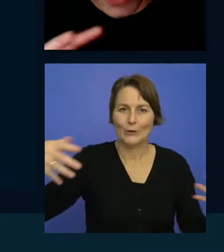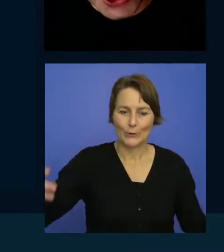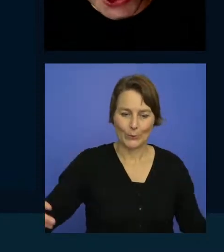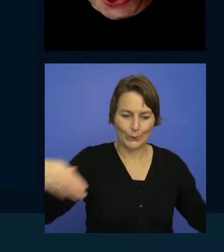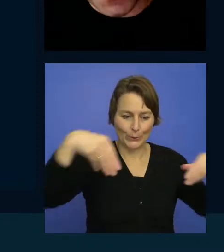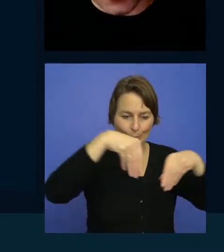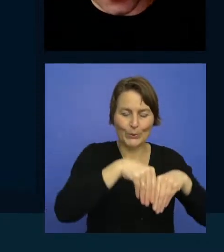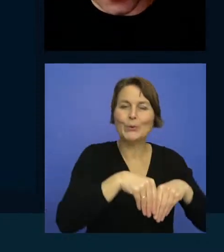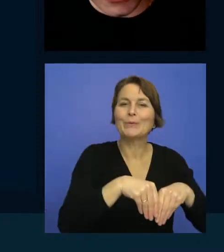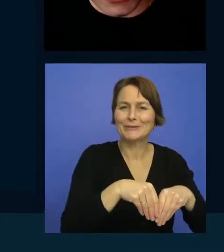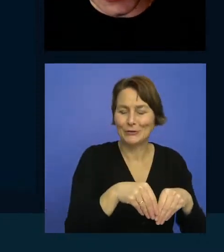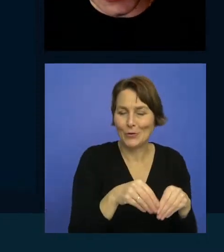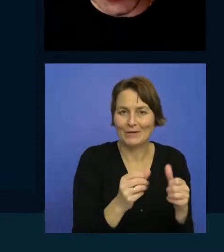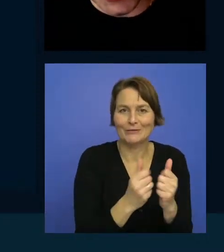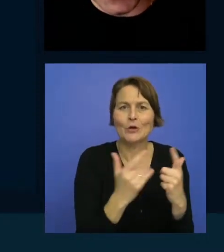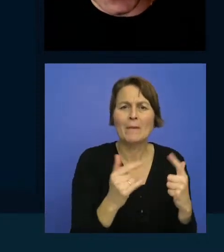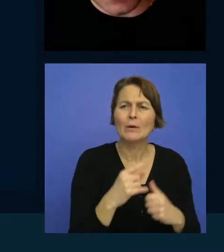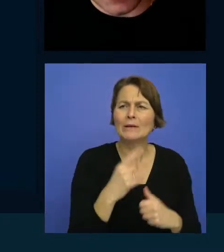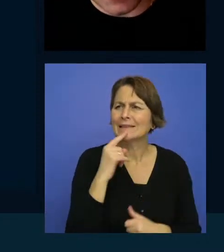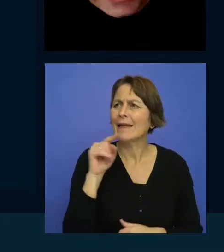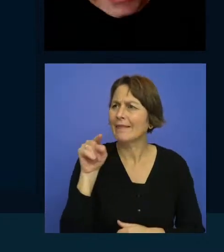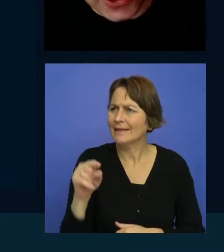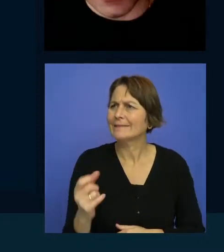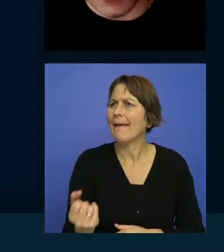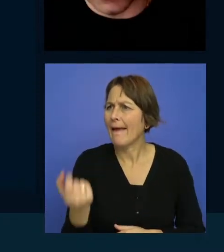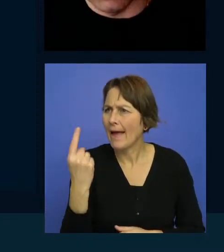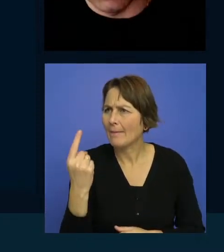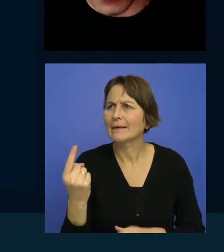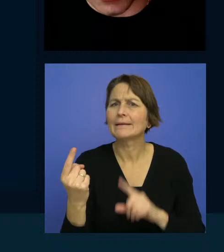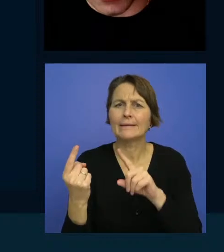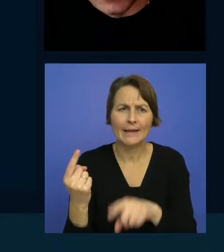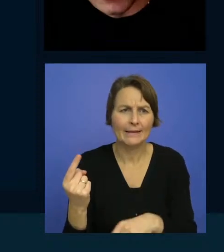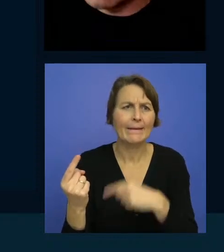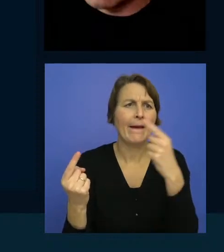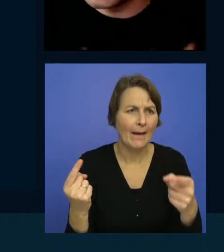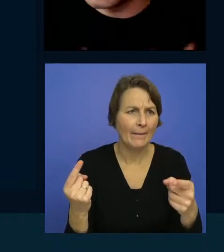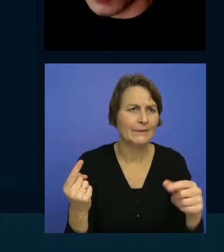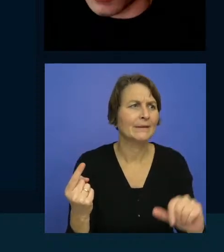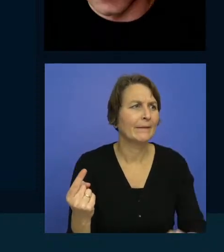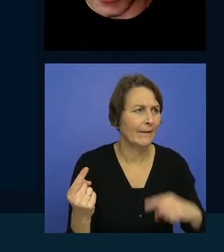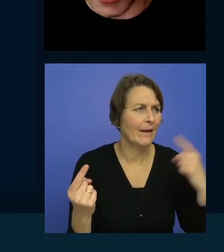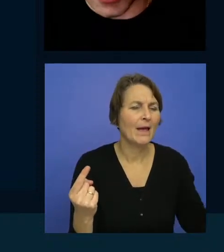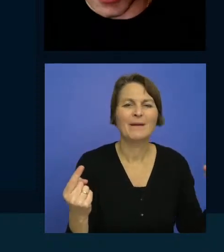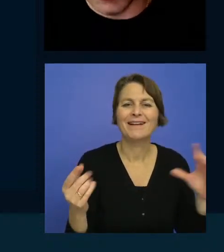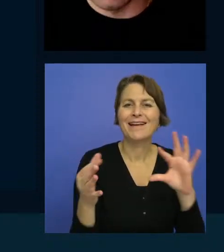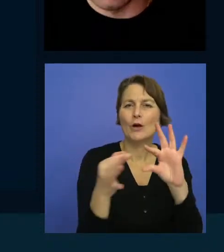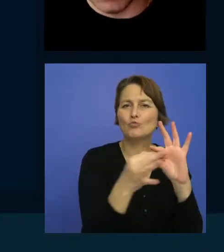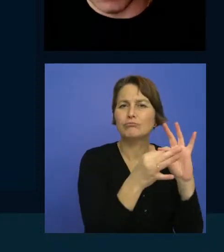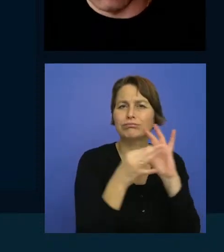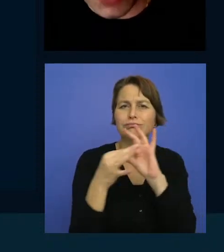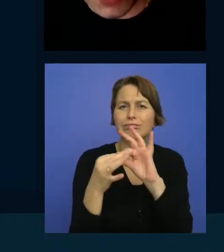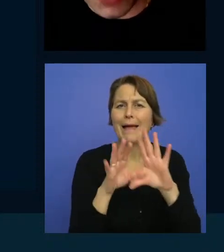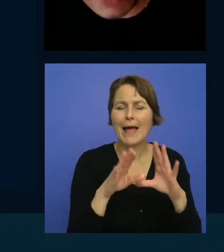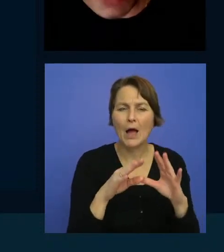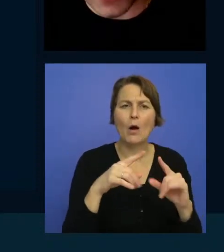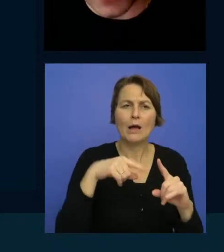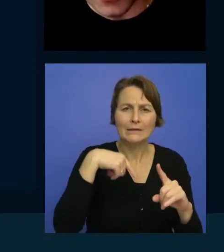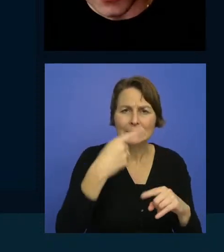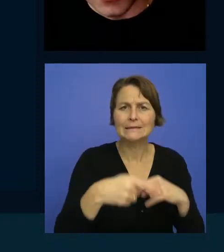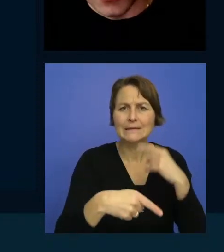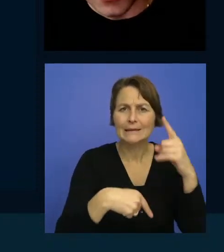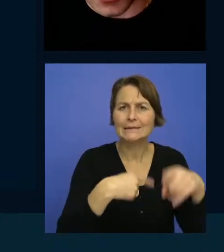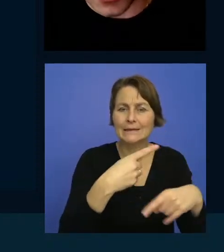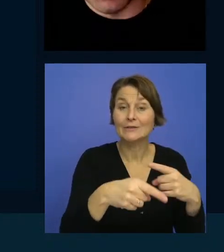the causal relationships that may lead to something which are very, very hard, to figure out without having this depth